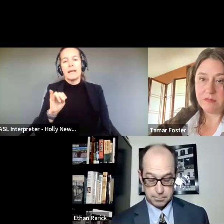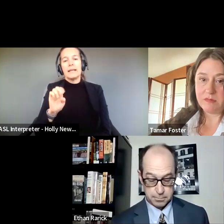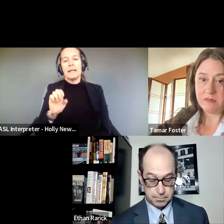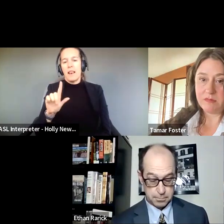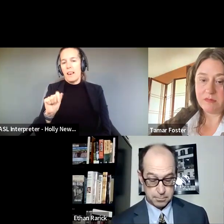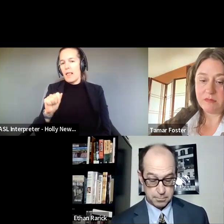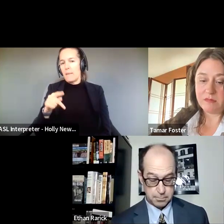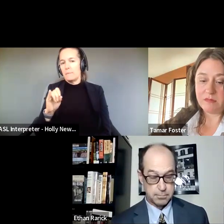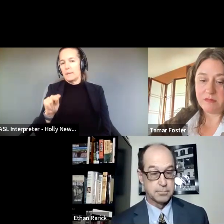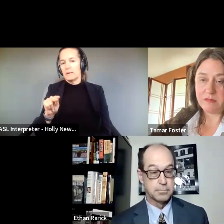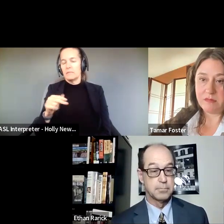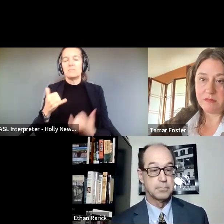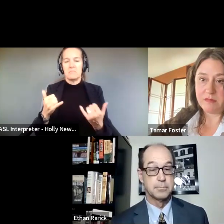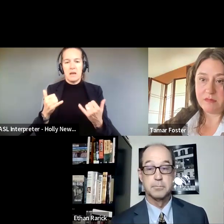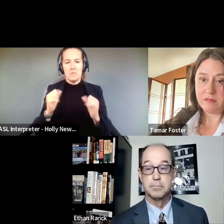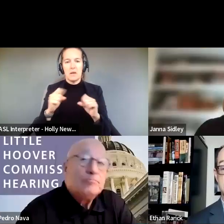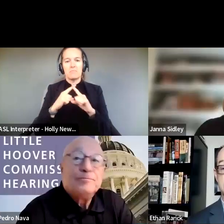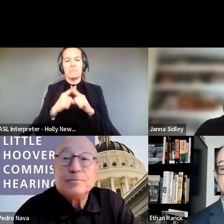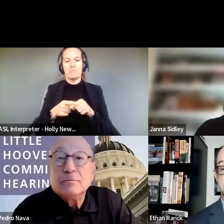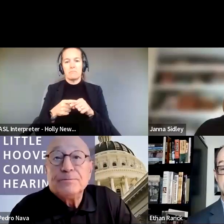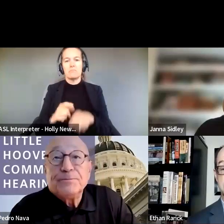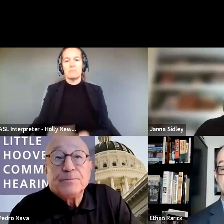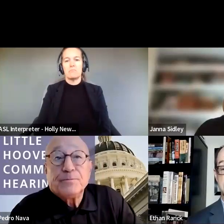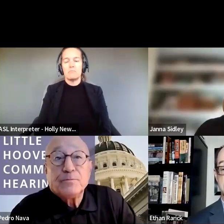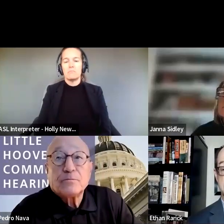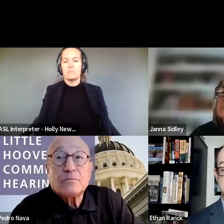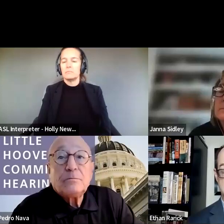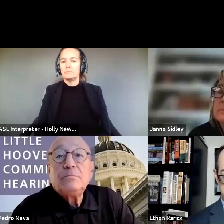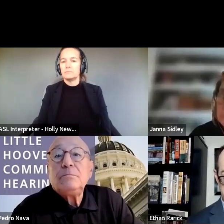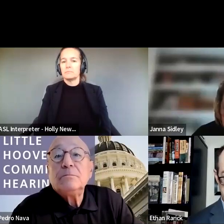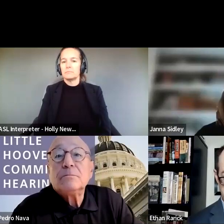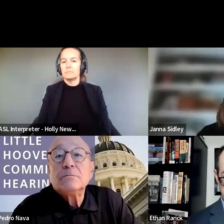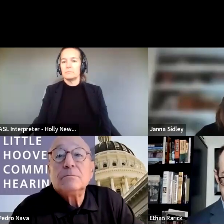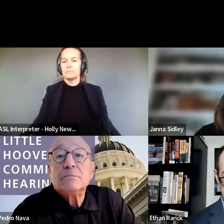Lappin. Connie, you should now have the ability to turn on your audio.